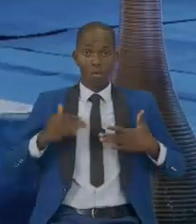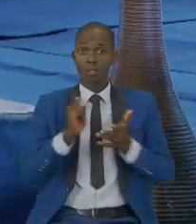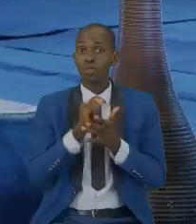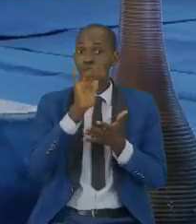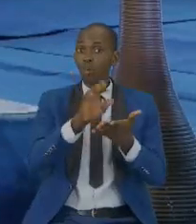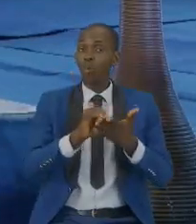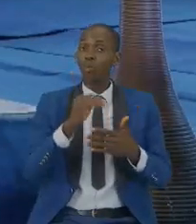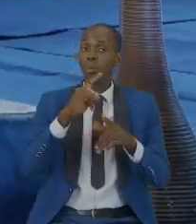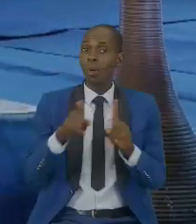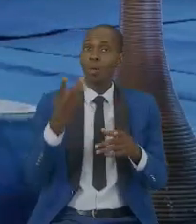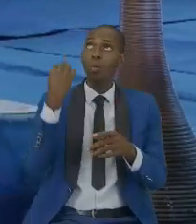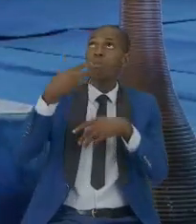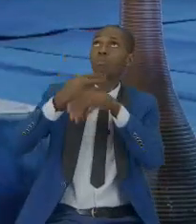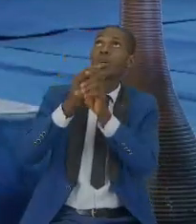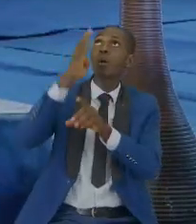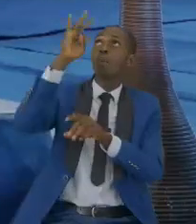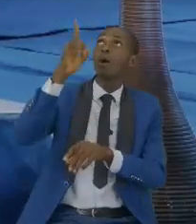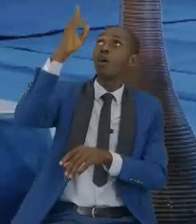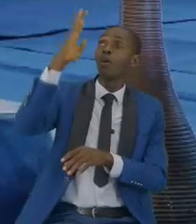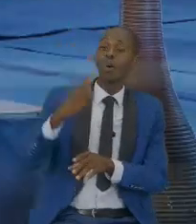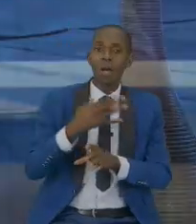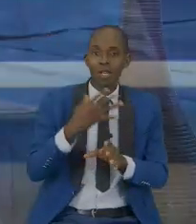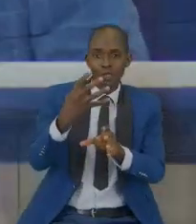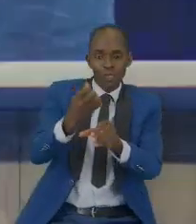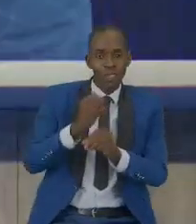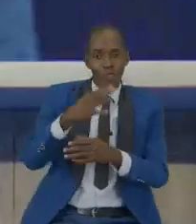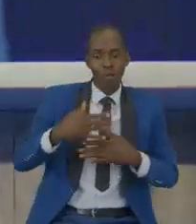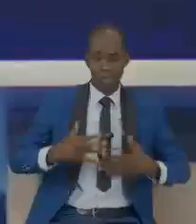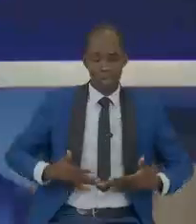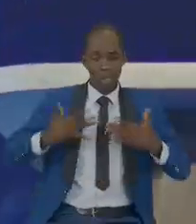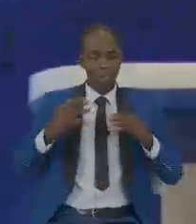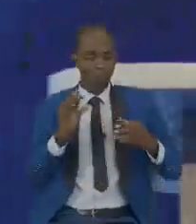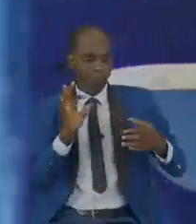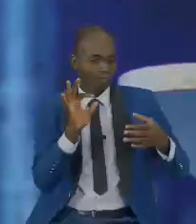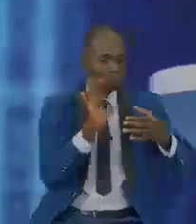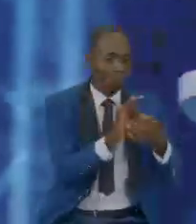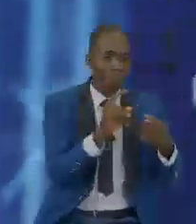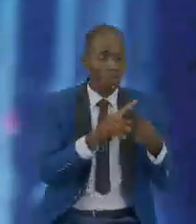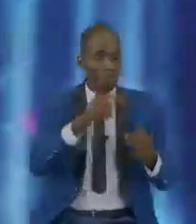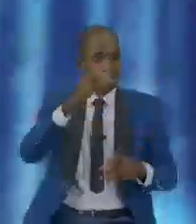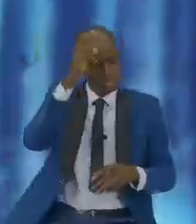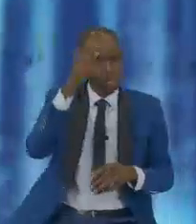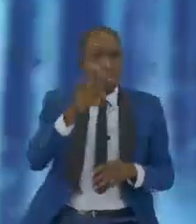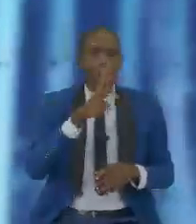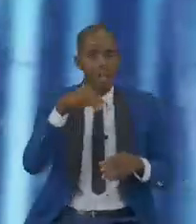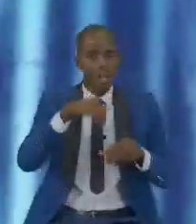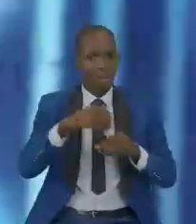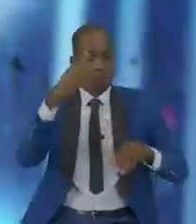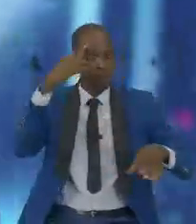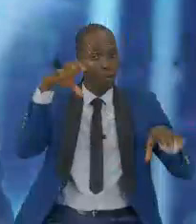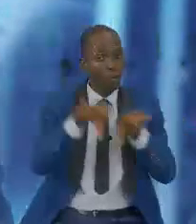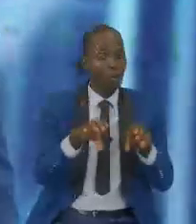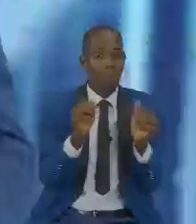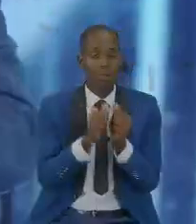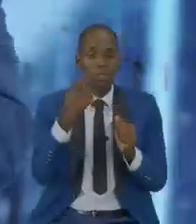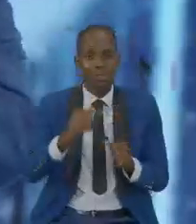take that from God and you throw it to the hands of the devil, and you are in covenant with the devil, the